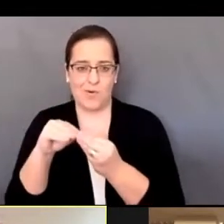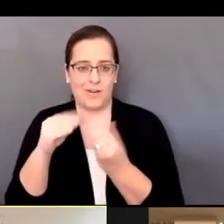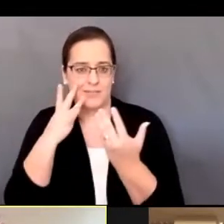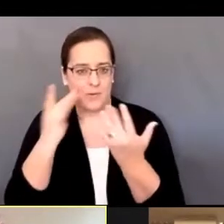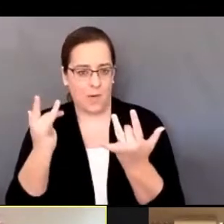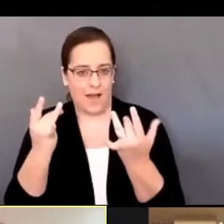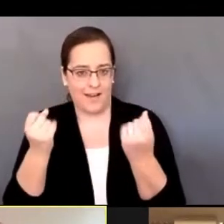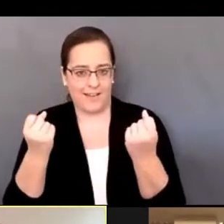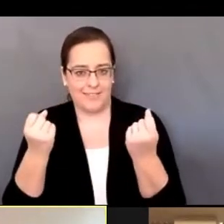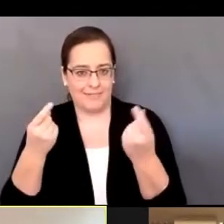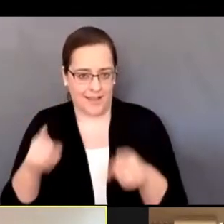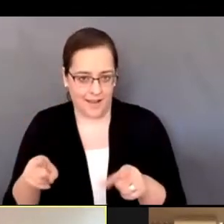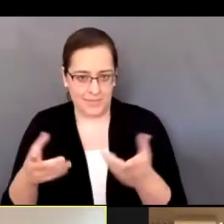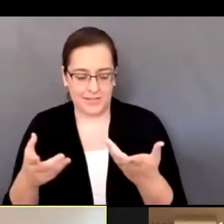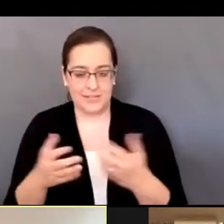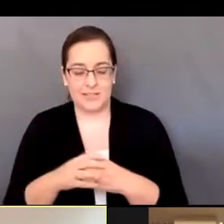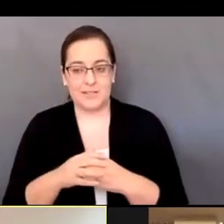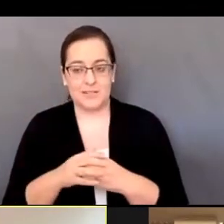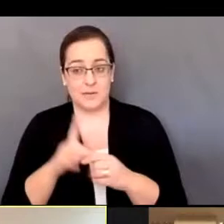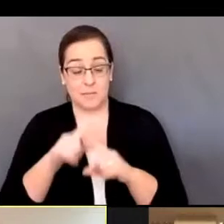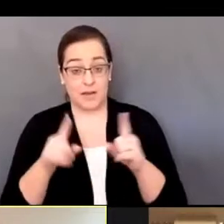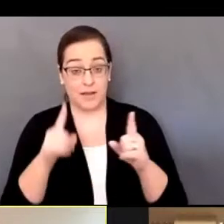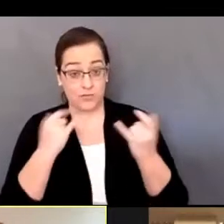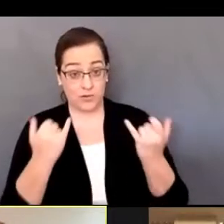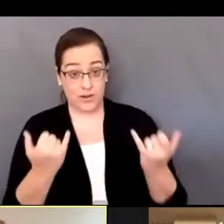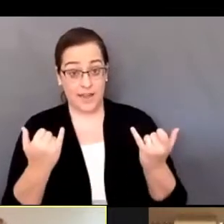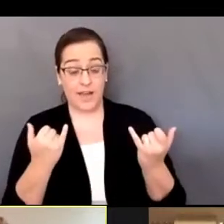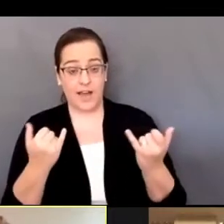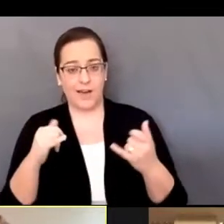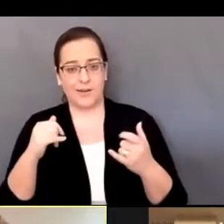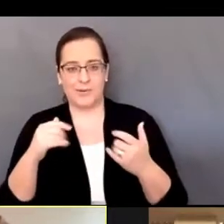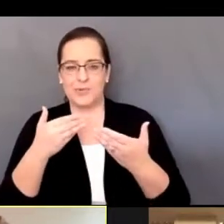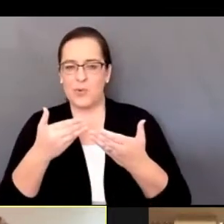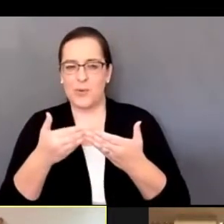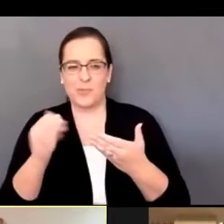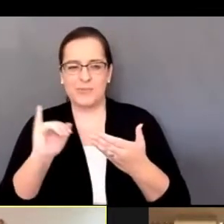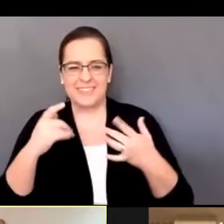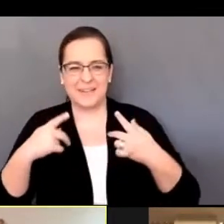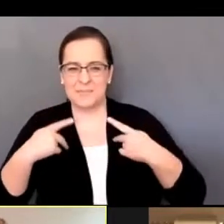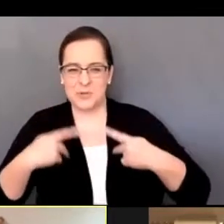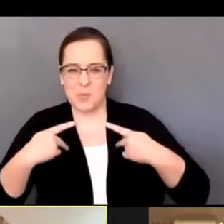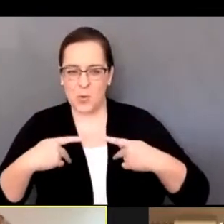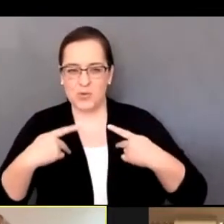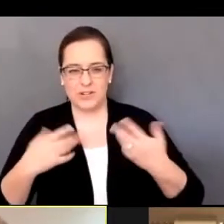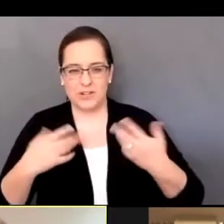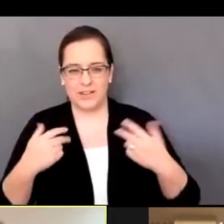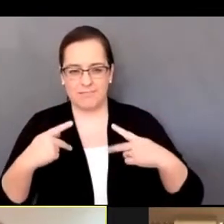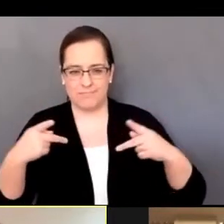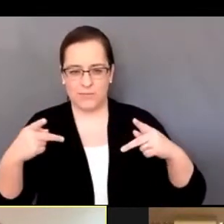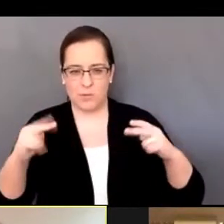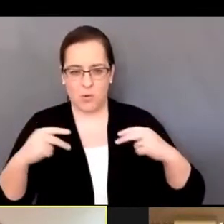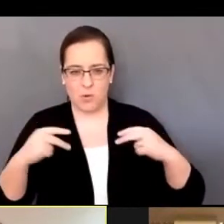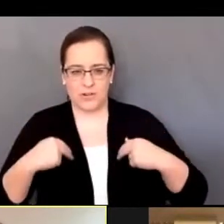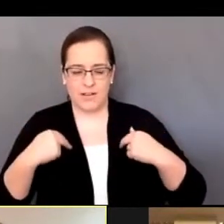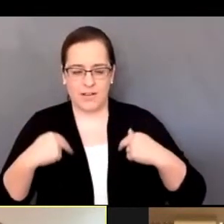But primarily speaking, this is a pneumonia. So many times their lungs will just fail.